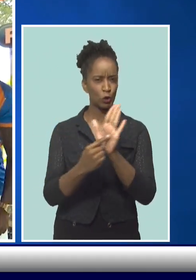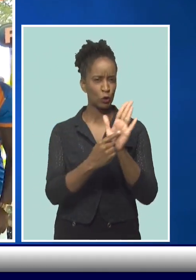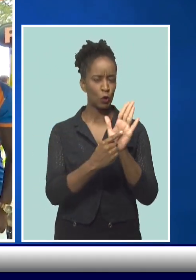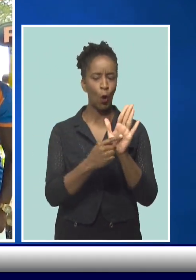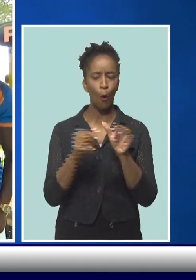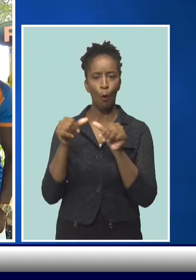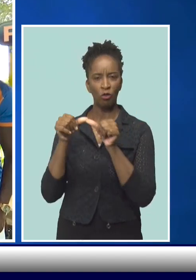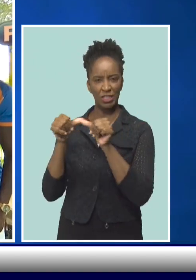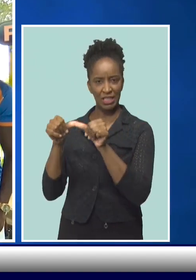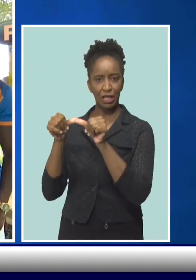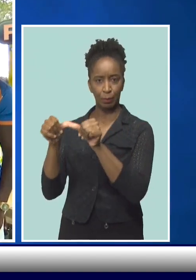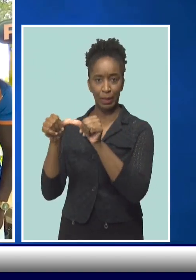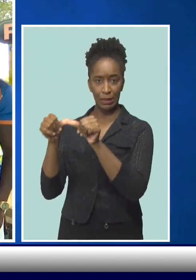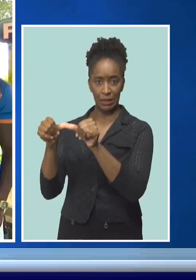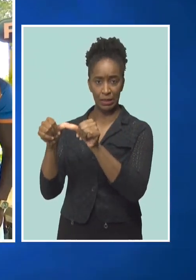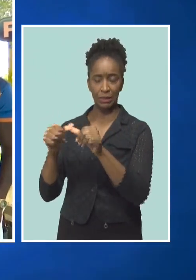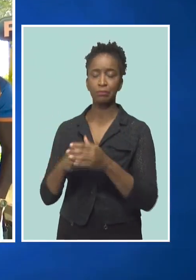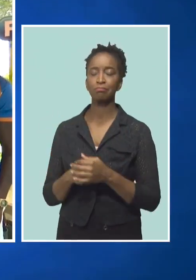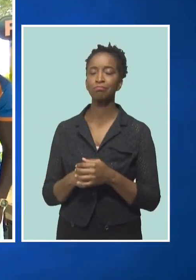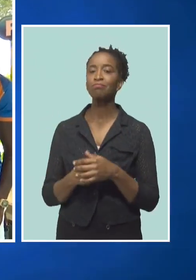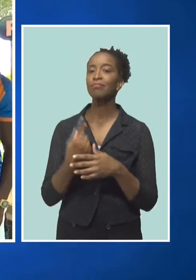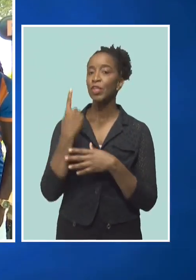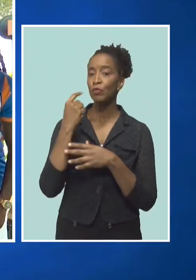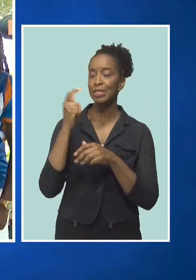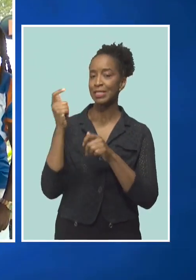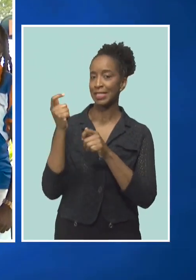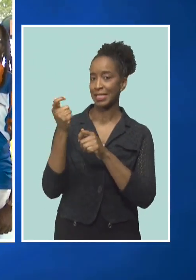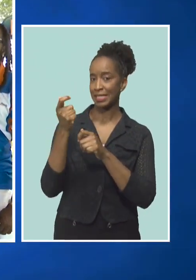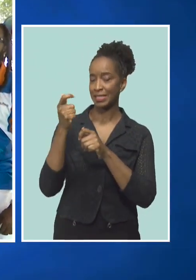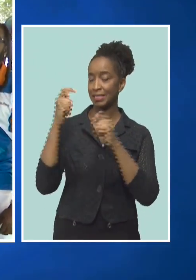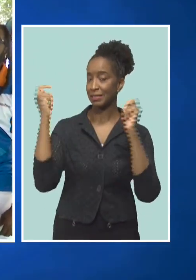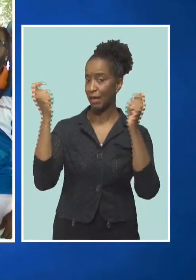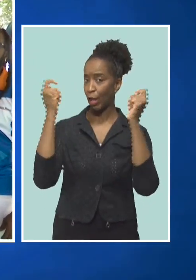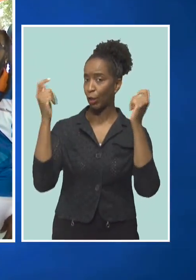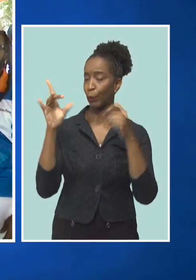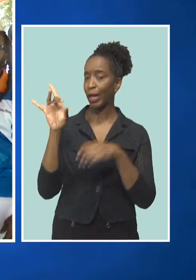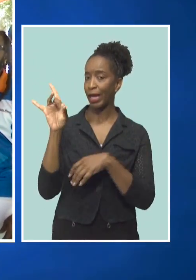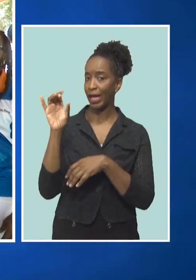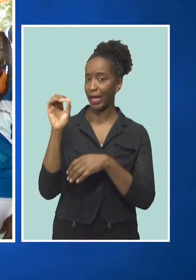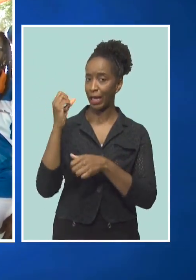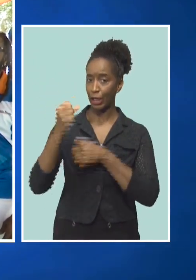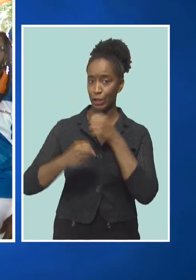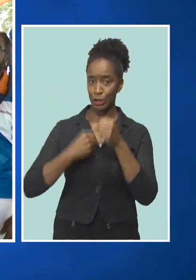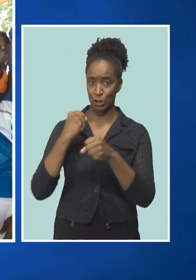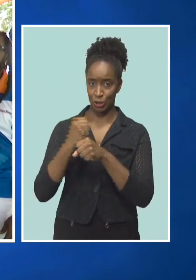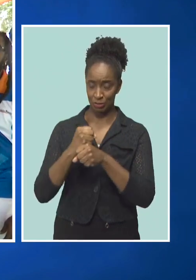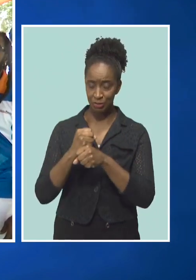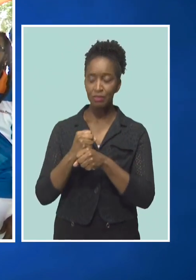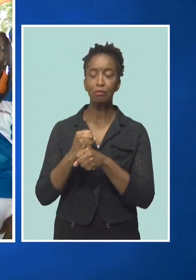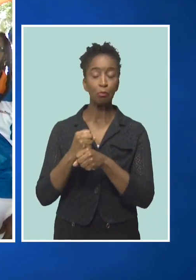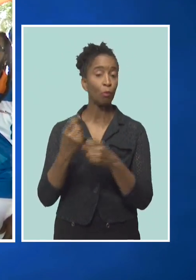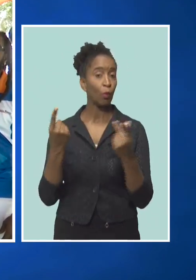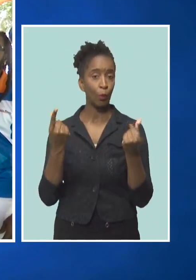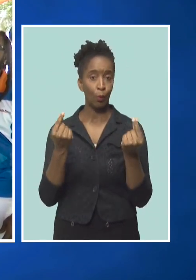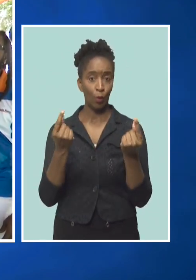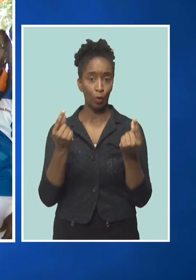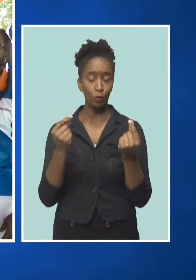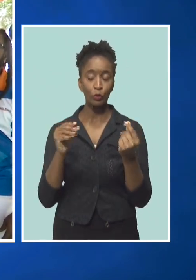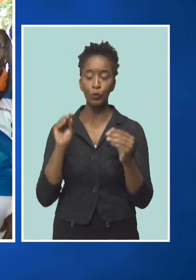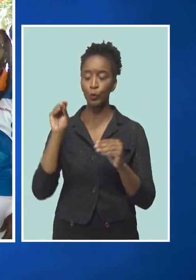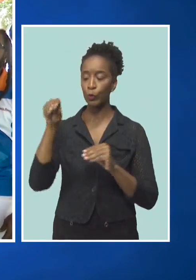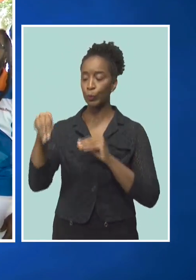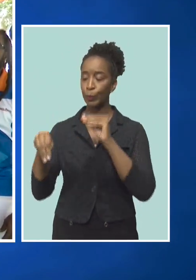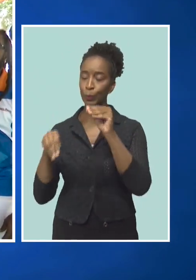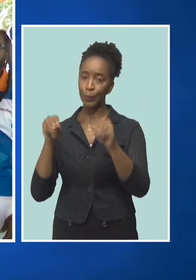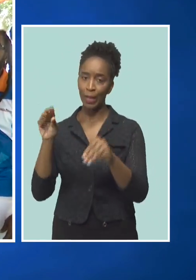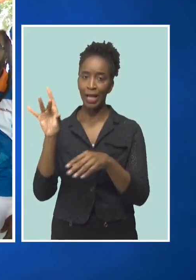recently celebrated our 80th anniversary, and as a part of that, we planted 80 trees